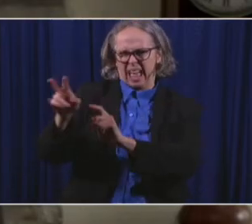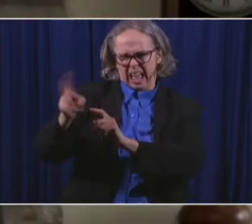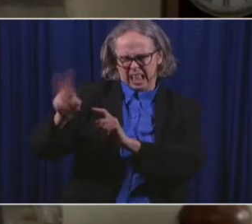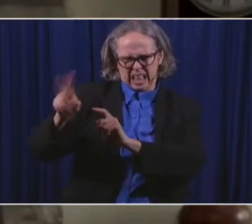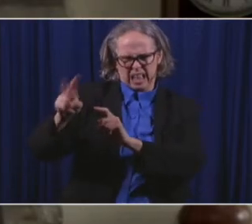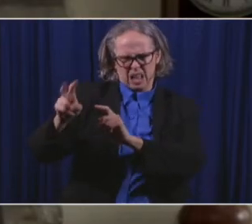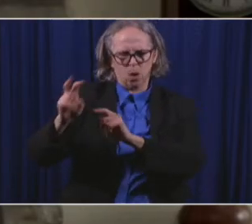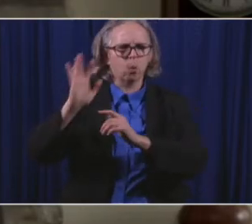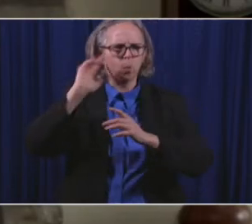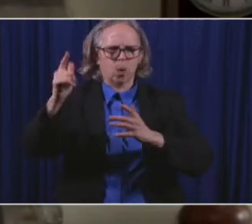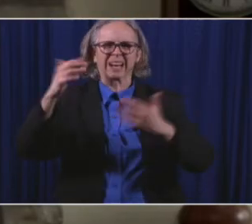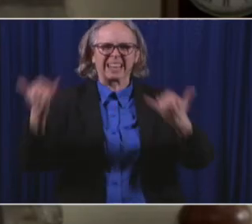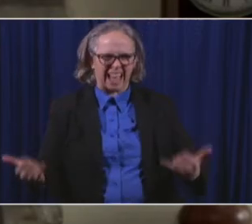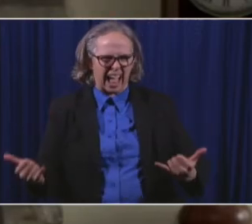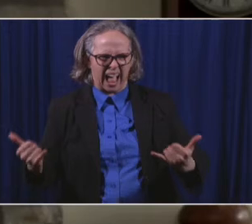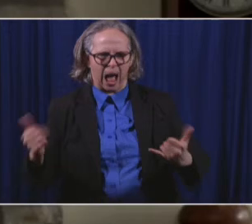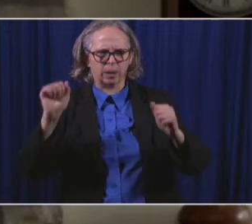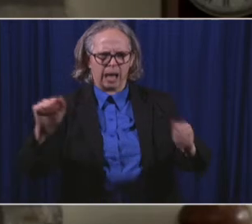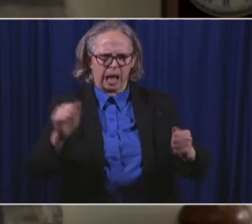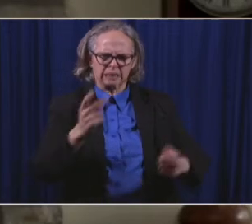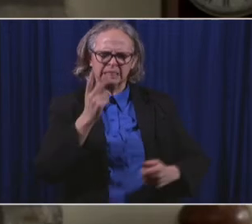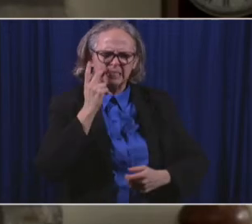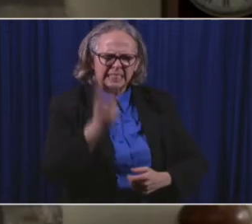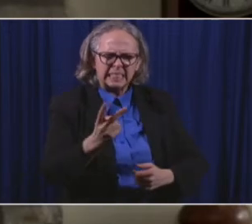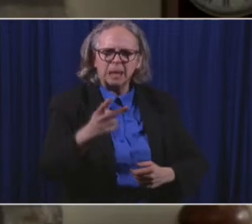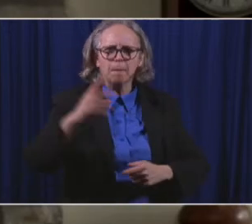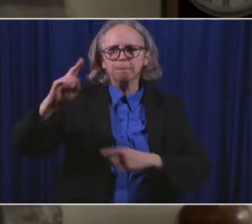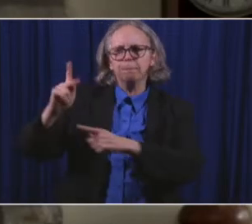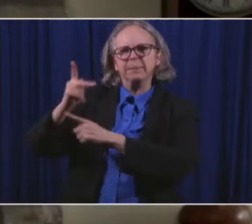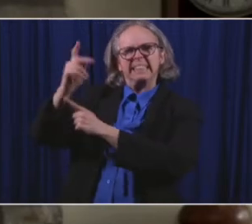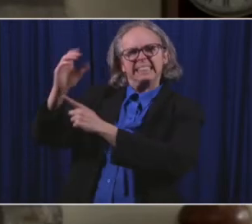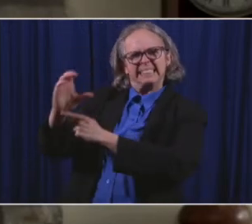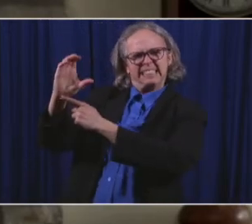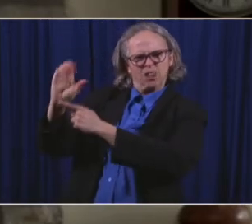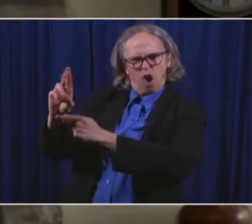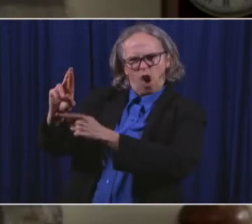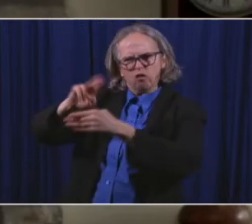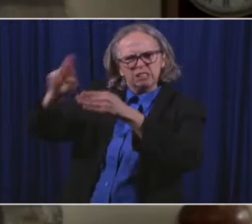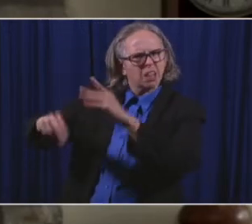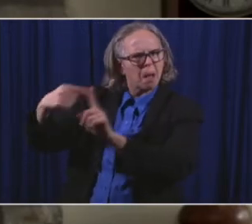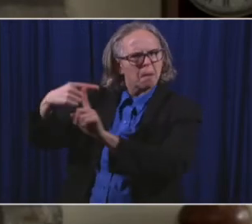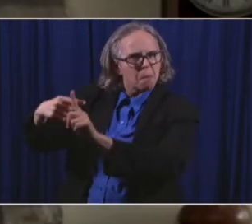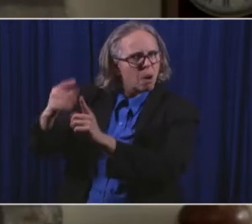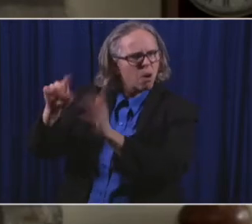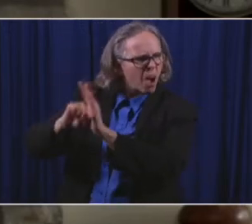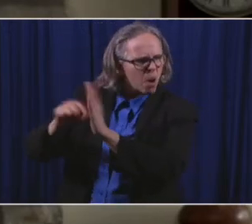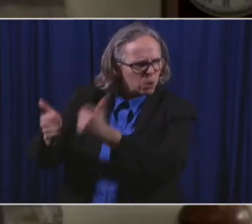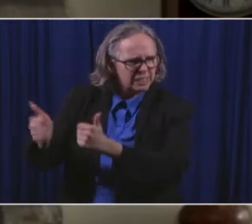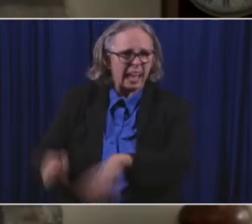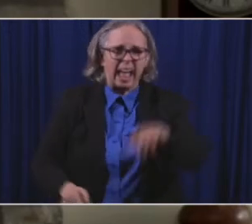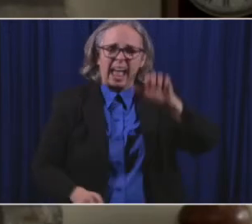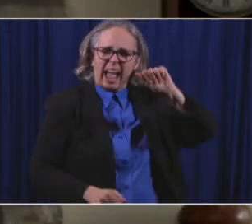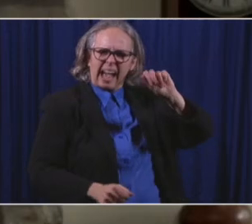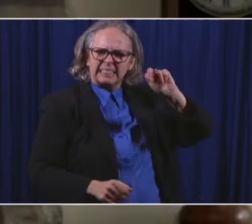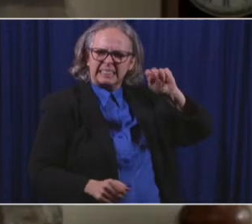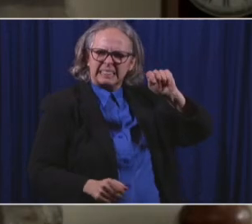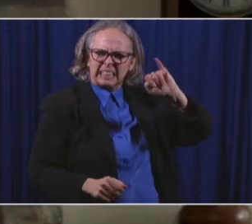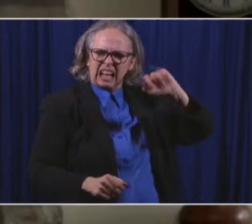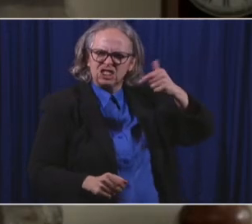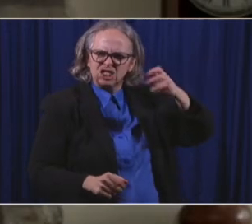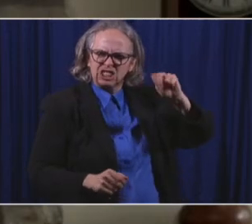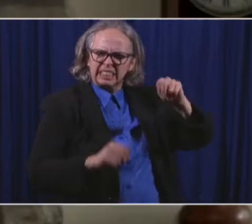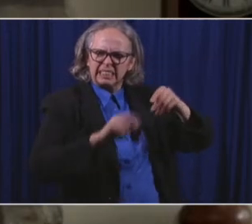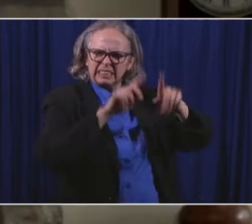only, antigen only, and combined for positivity. So it will be reported. You'll be able to see that positivity however you want to see